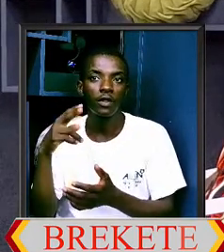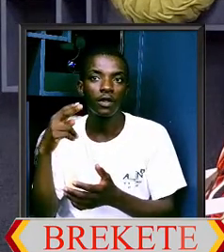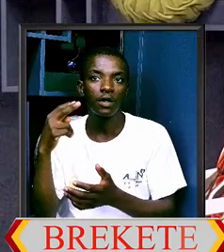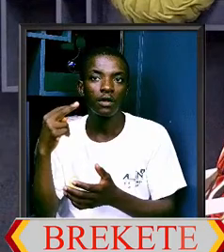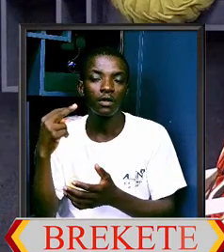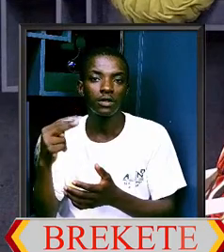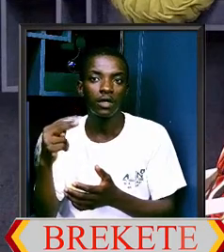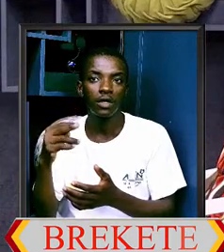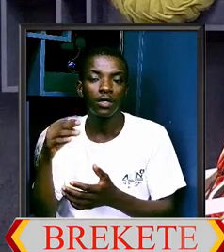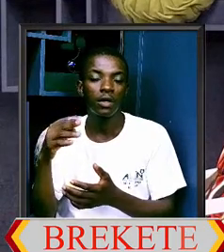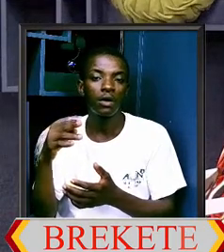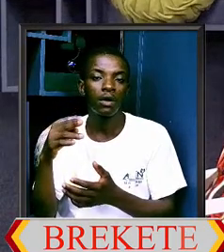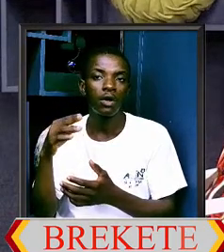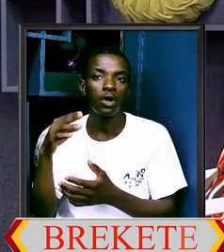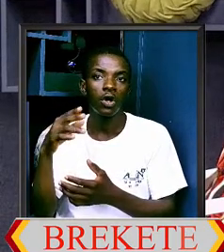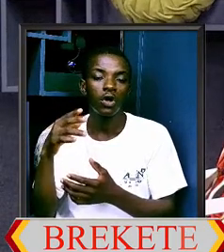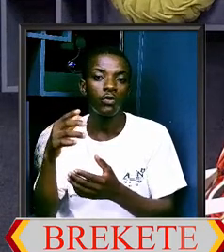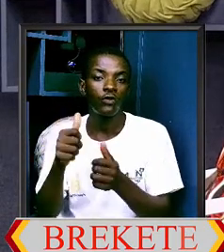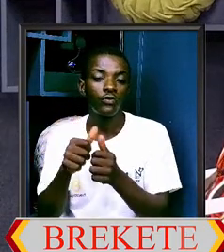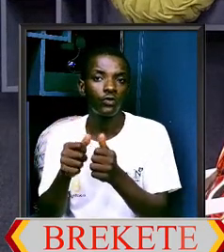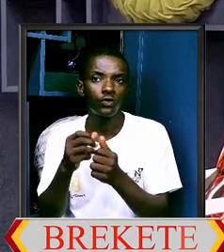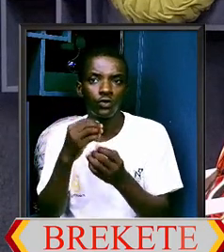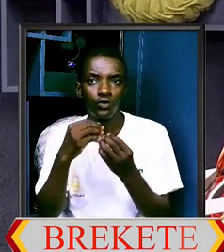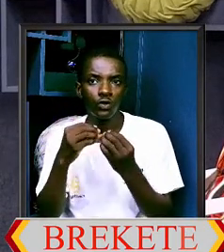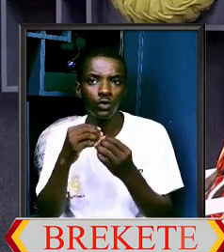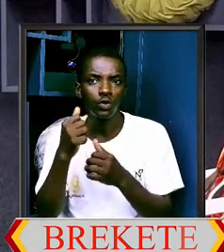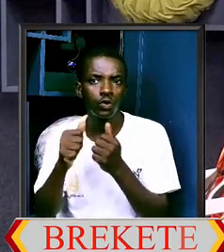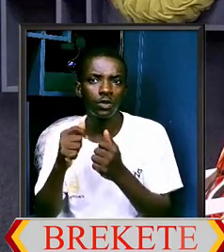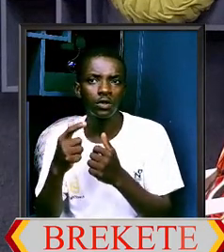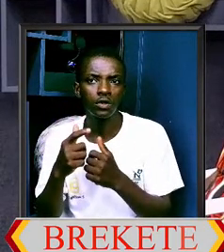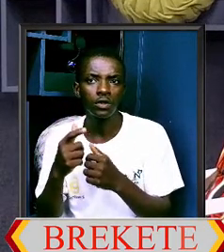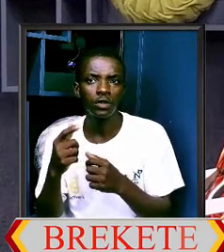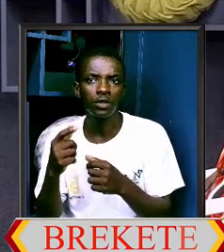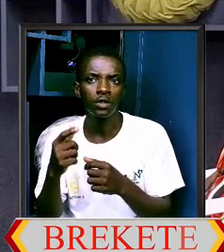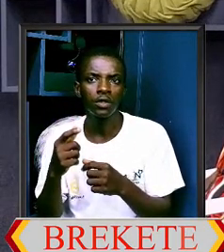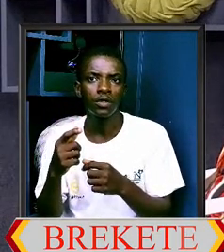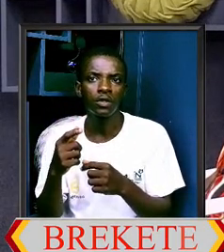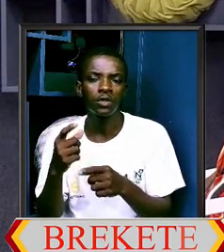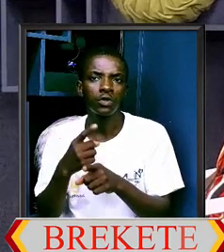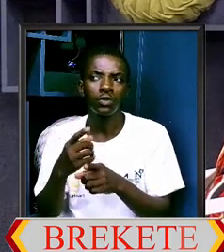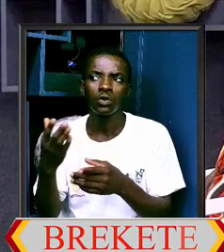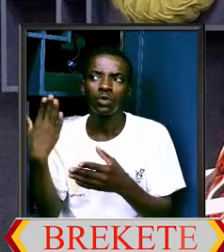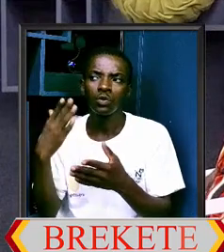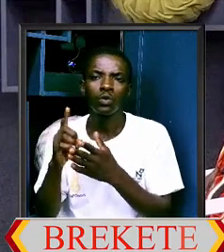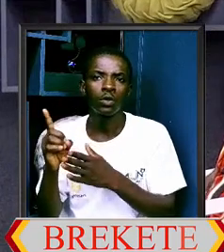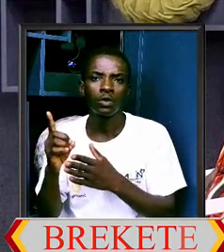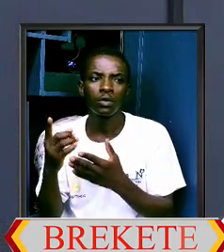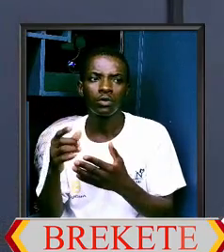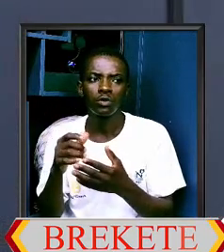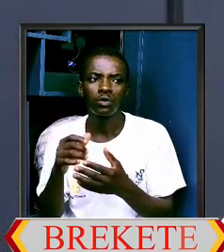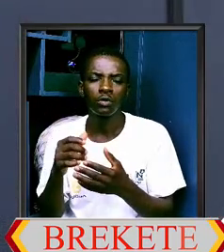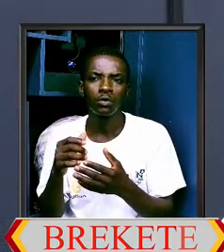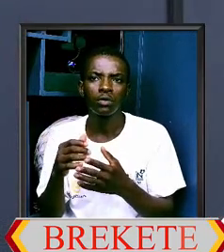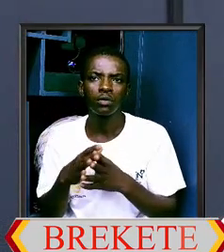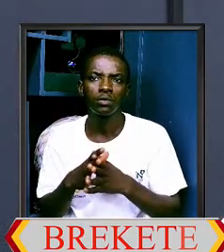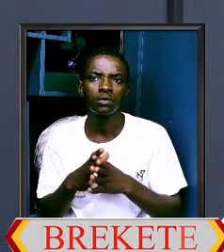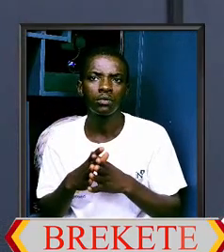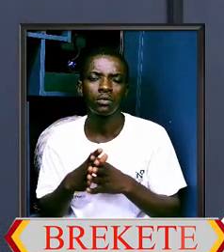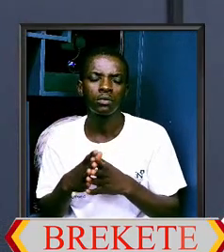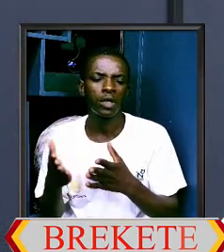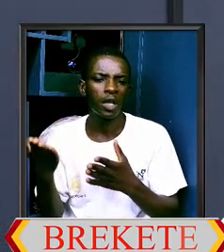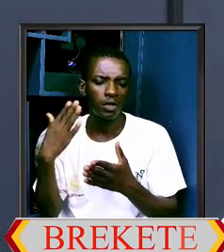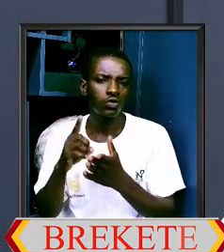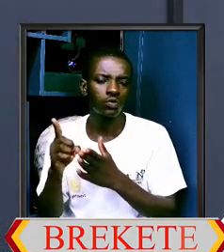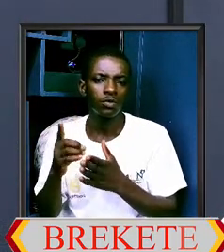tons of grains to Nigeria. My other president... Which day did this nonsense happen? Yeah? Last week.